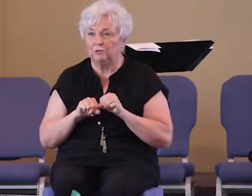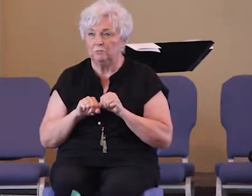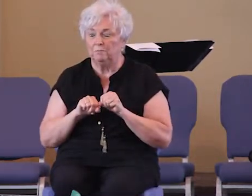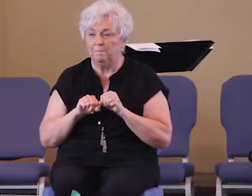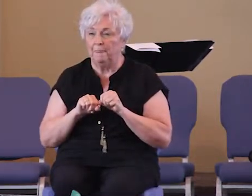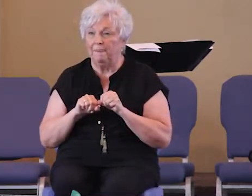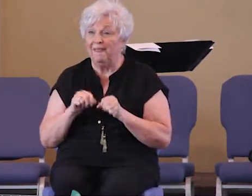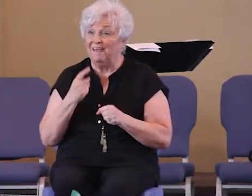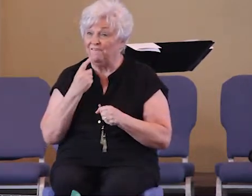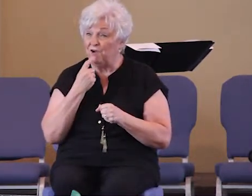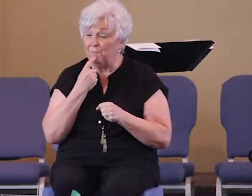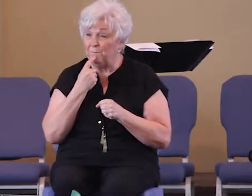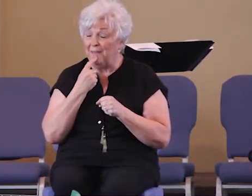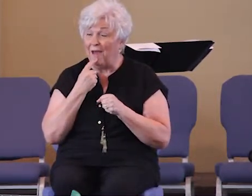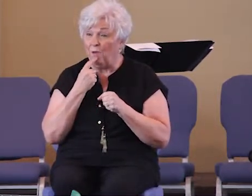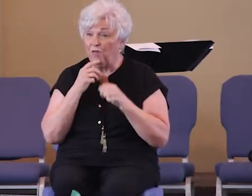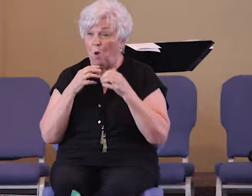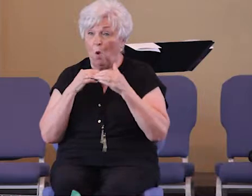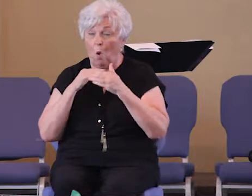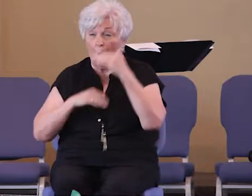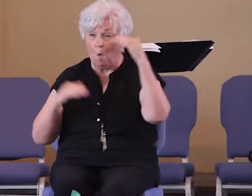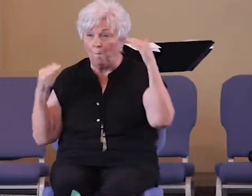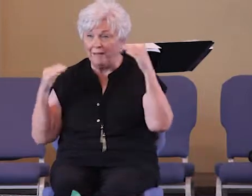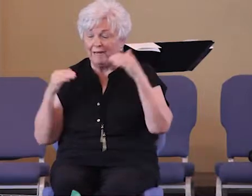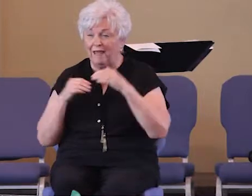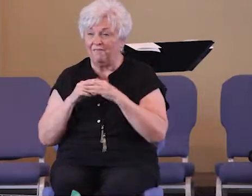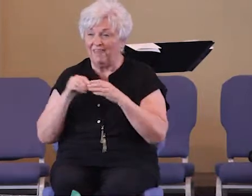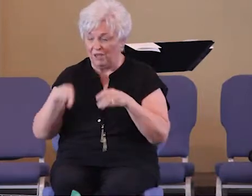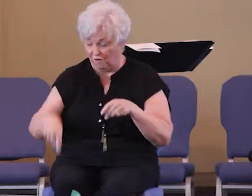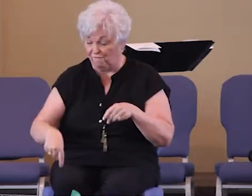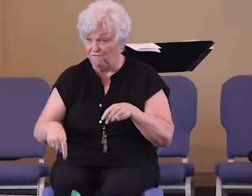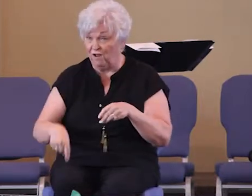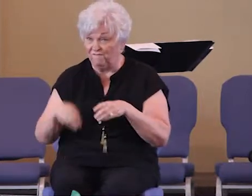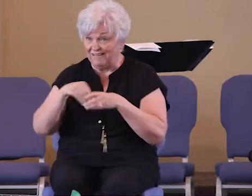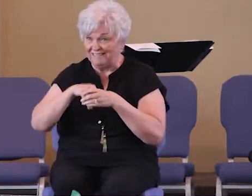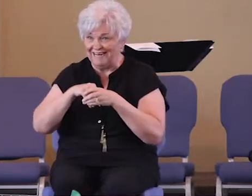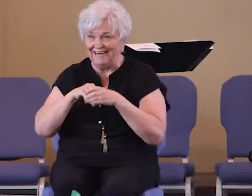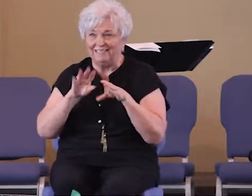that your foot fits in it, it's too wide.